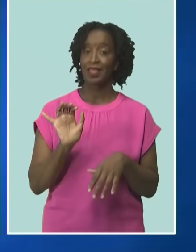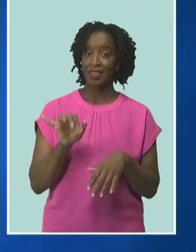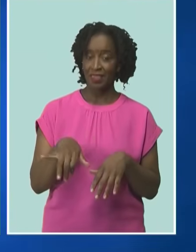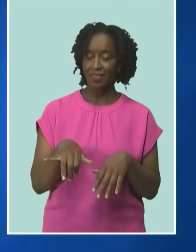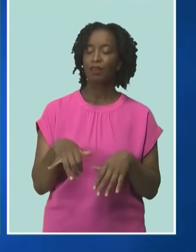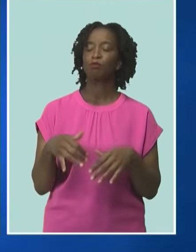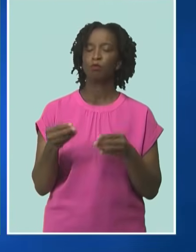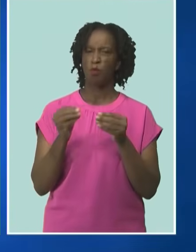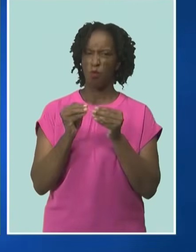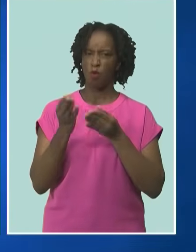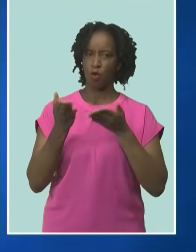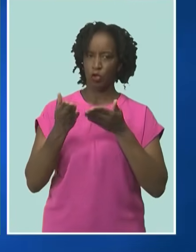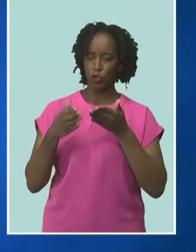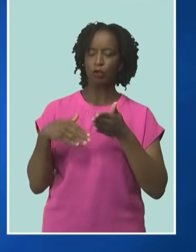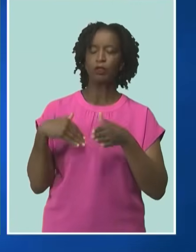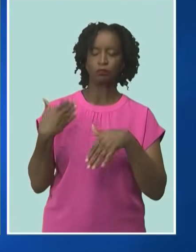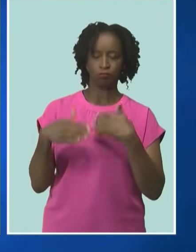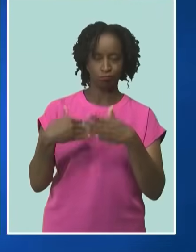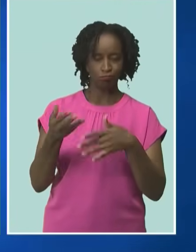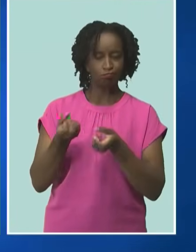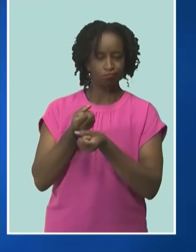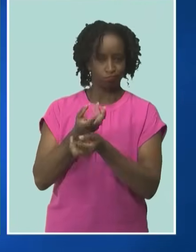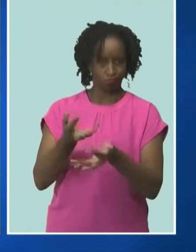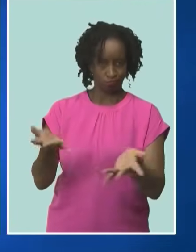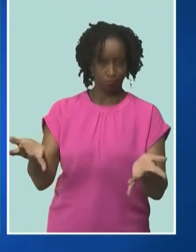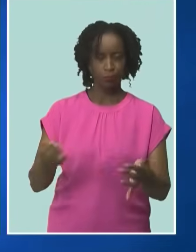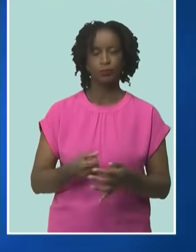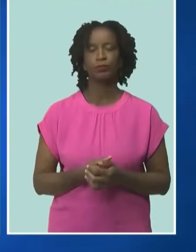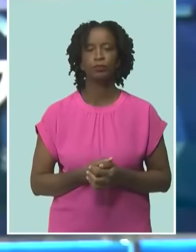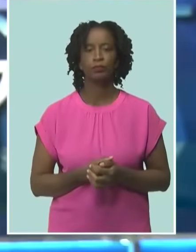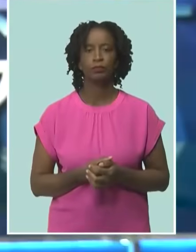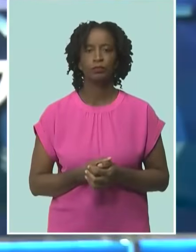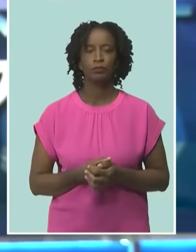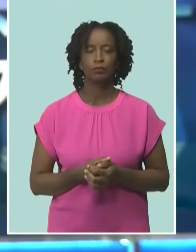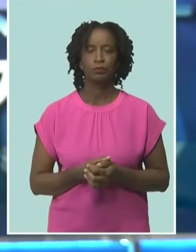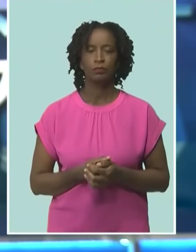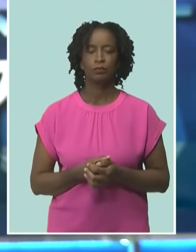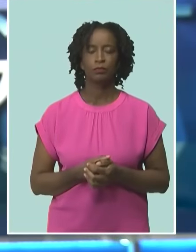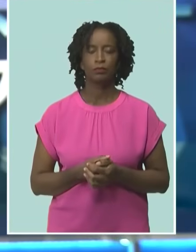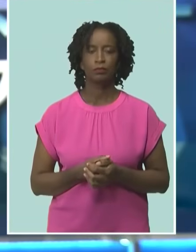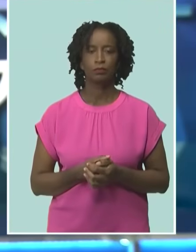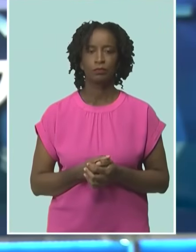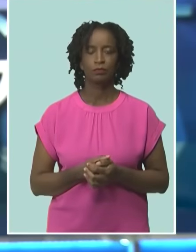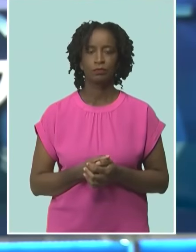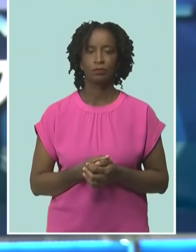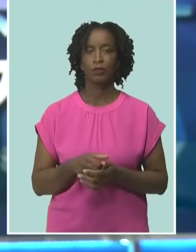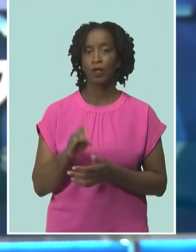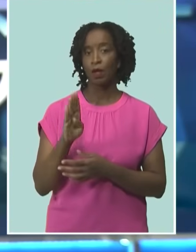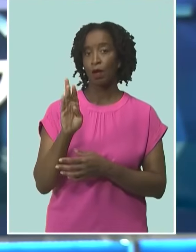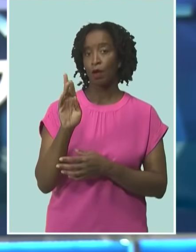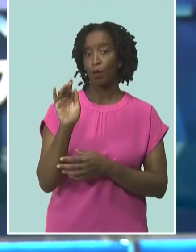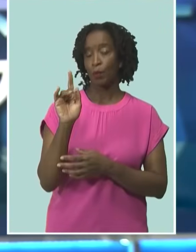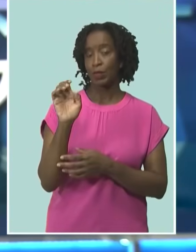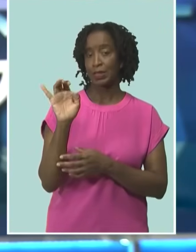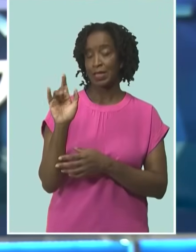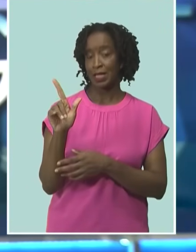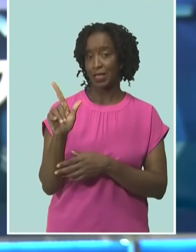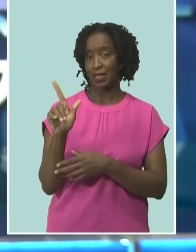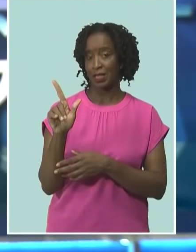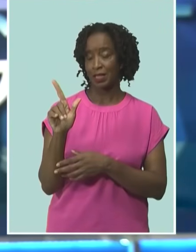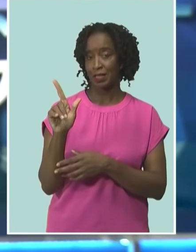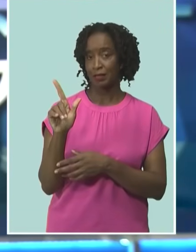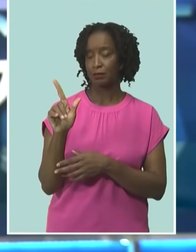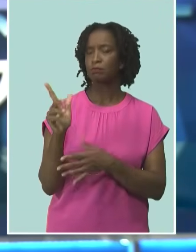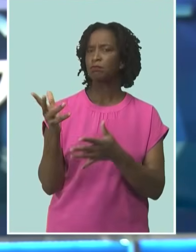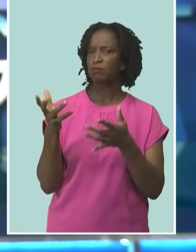coming. Trevor Thorpe, CBC News. Brazil is a good alternative to those seeking a partner